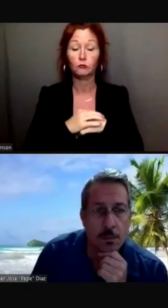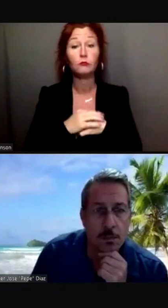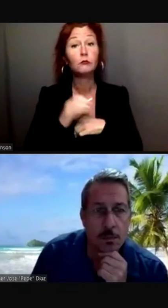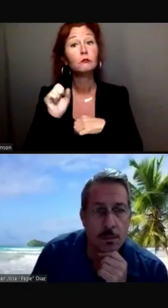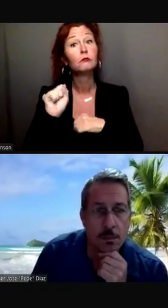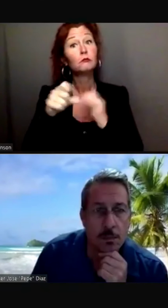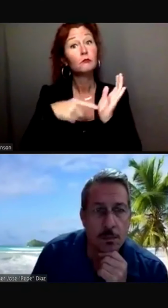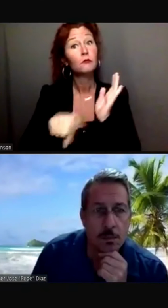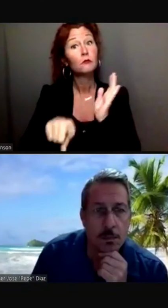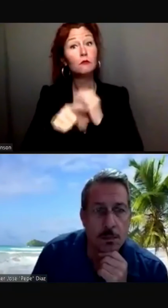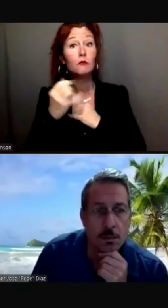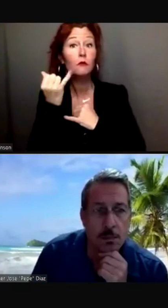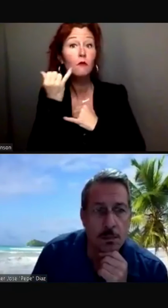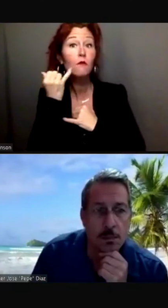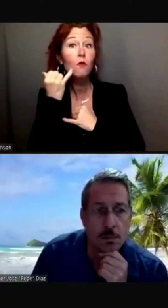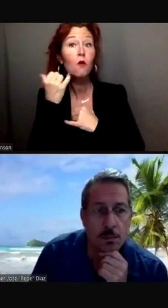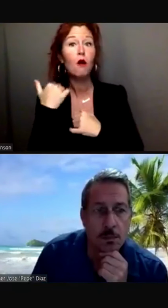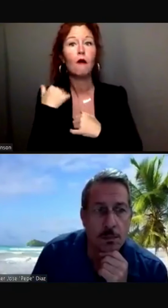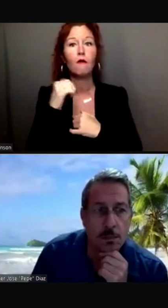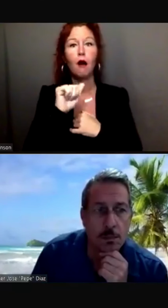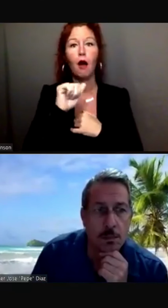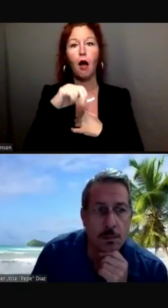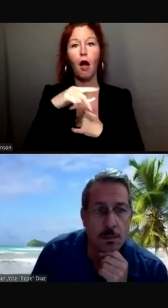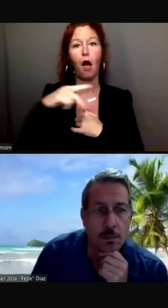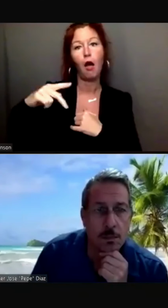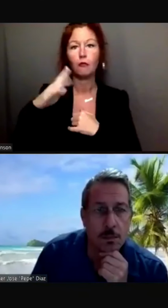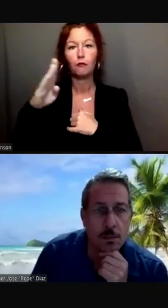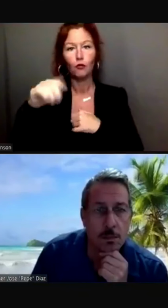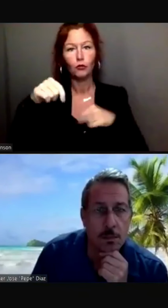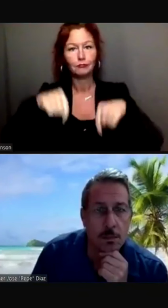regular updates, you can also check out the county's website at